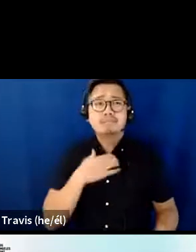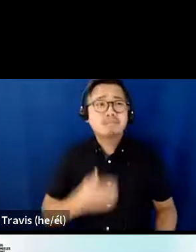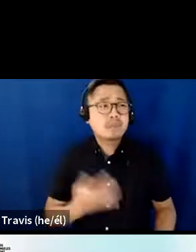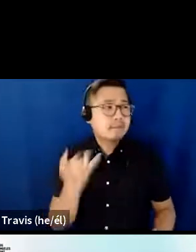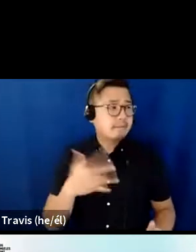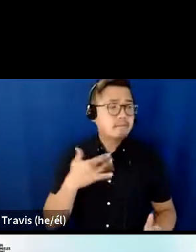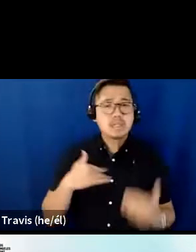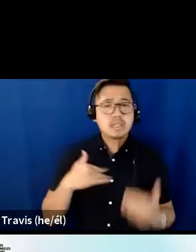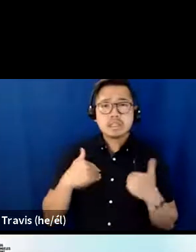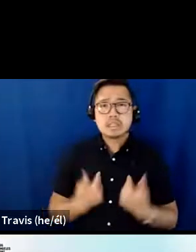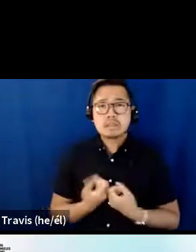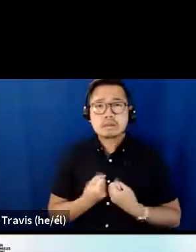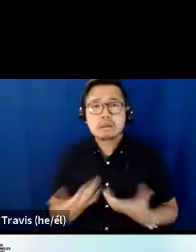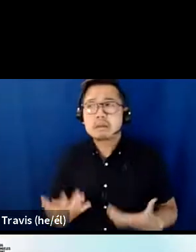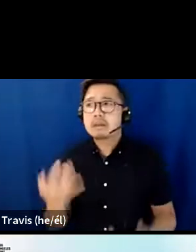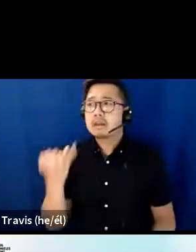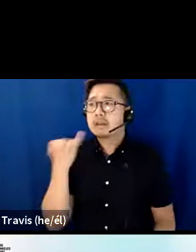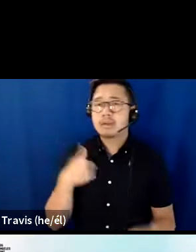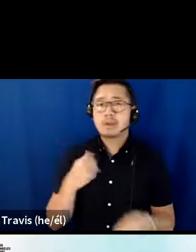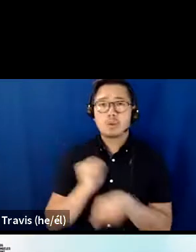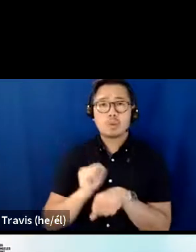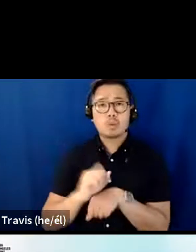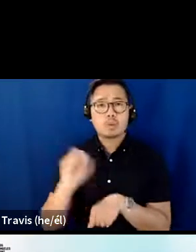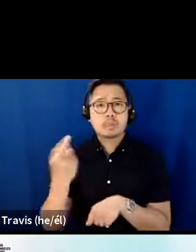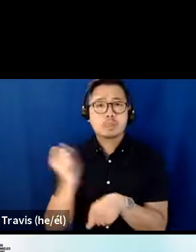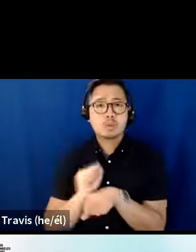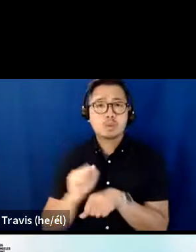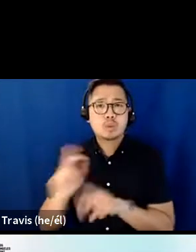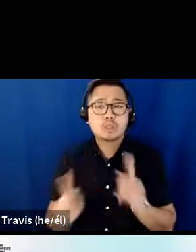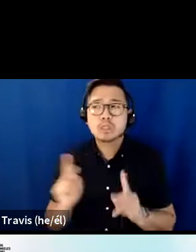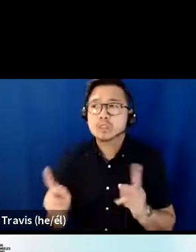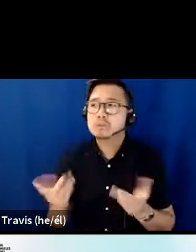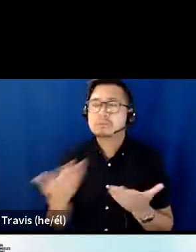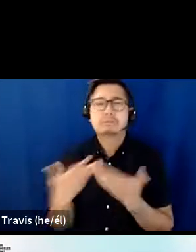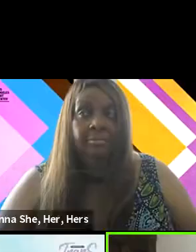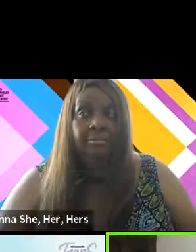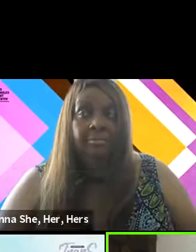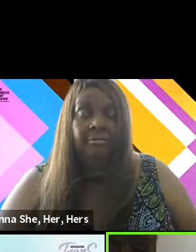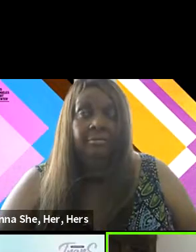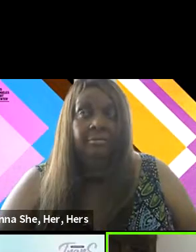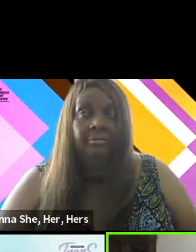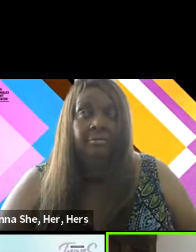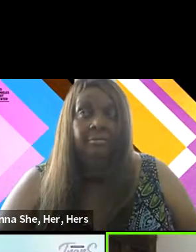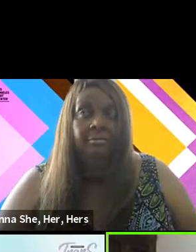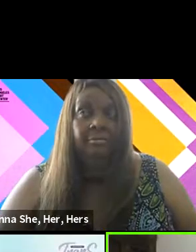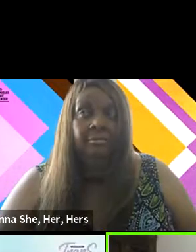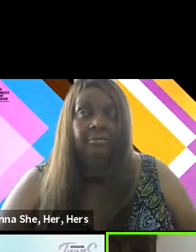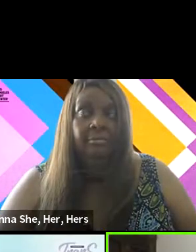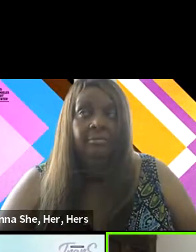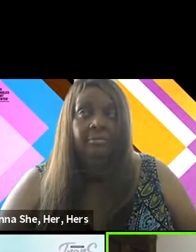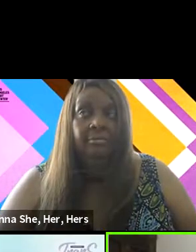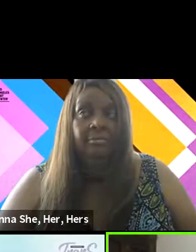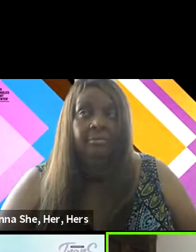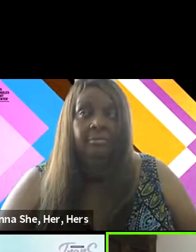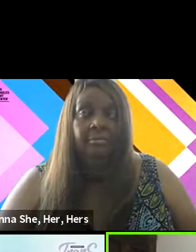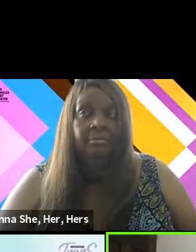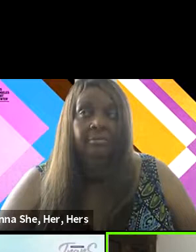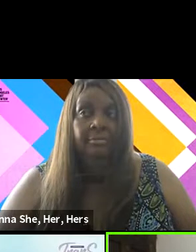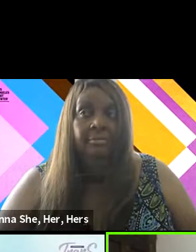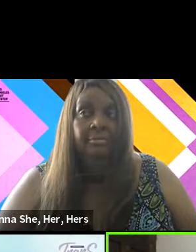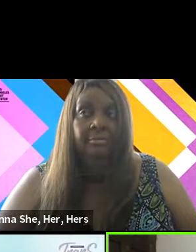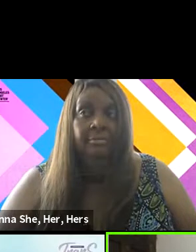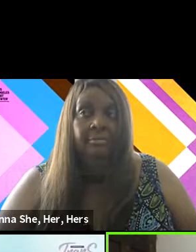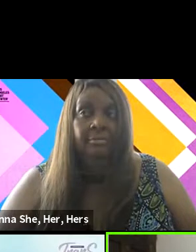tired, right? If I'm a sex worker, if however I show up, I need to feel liberated and heard